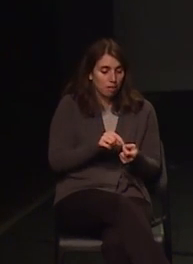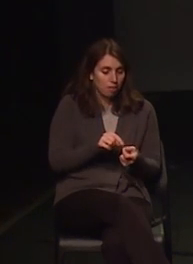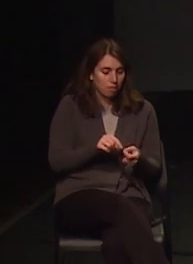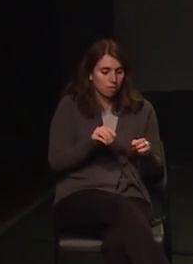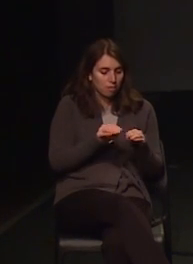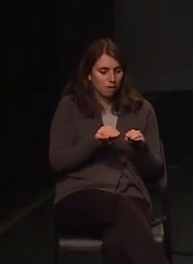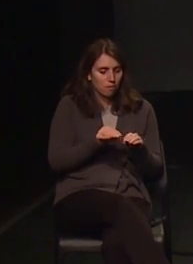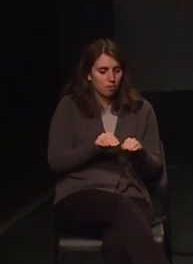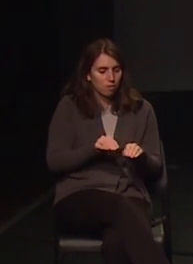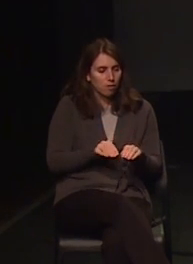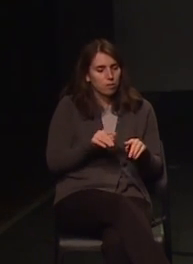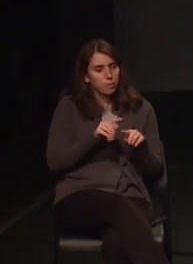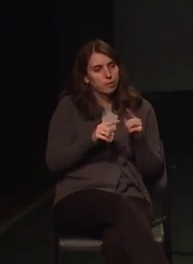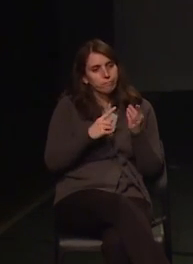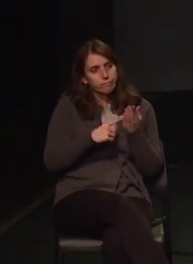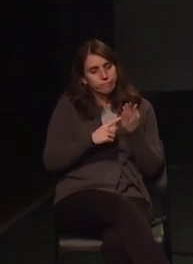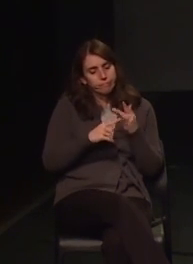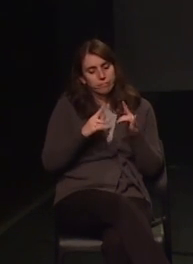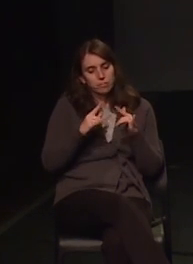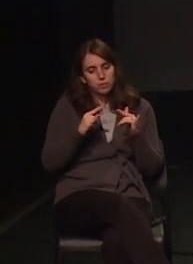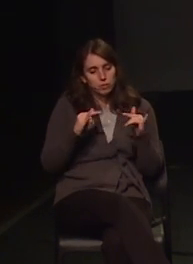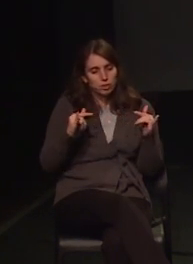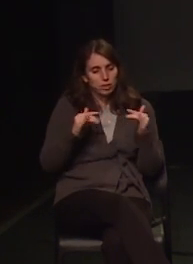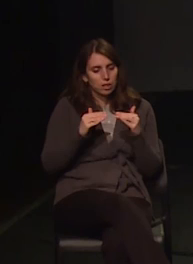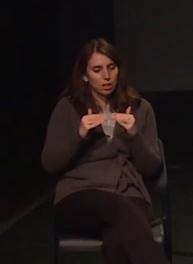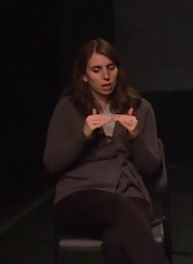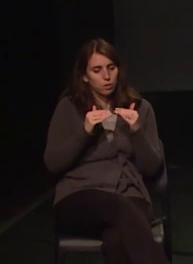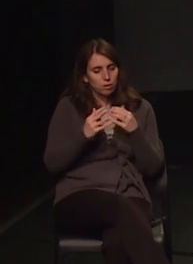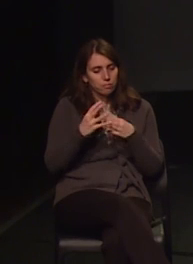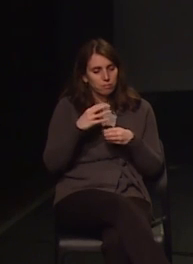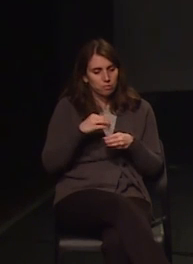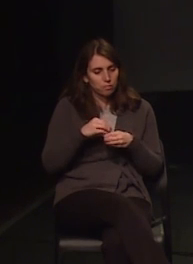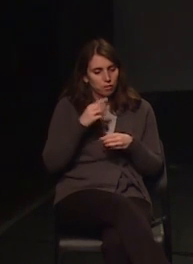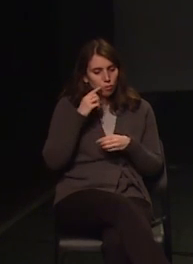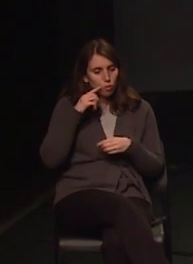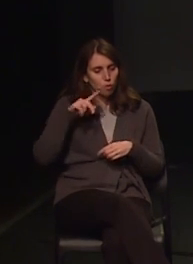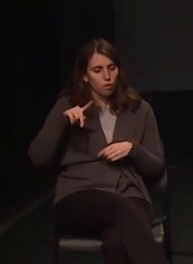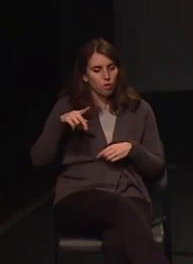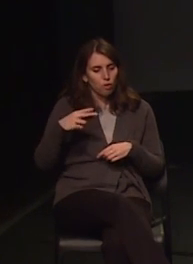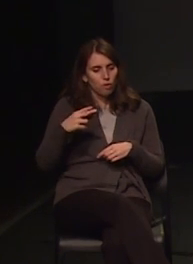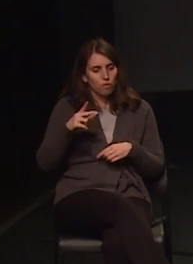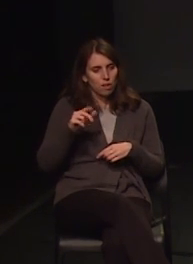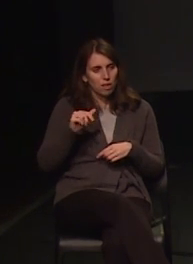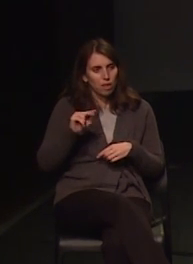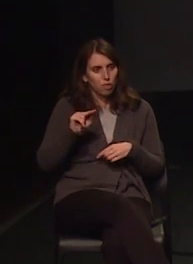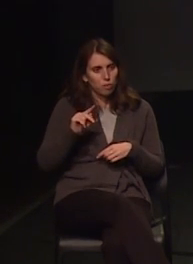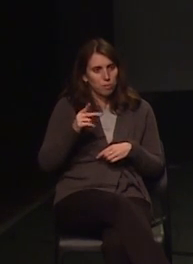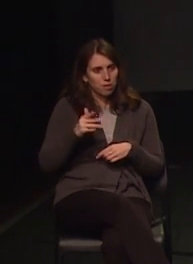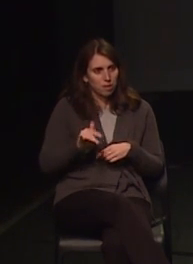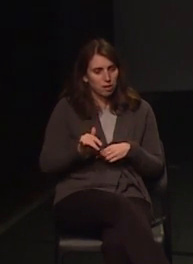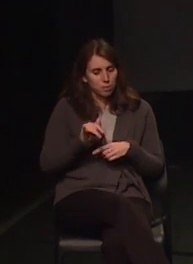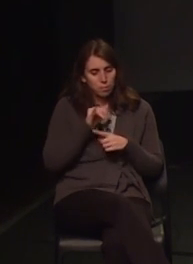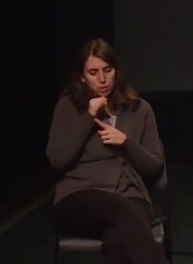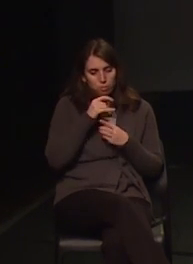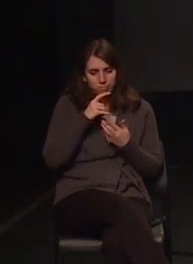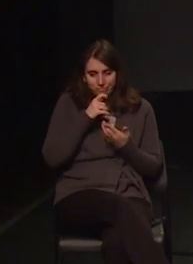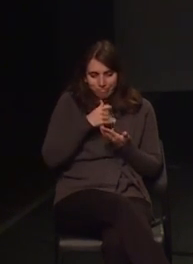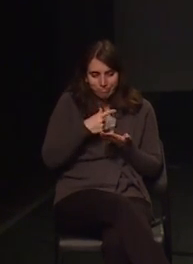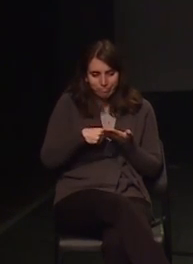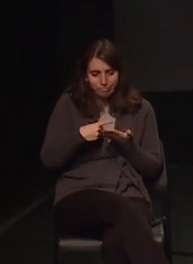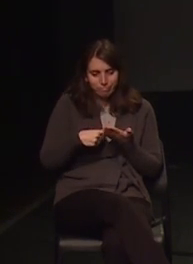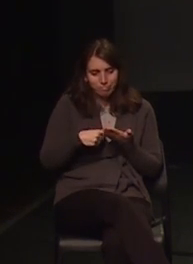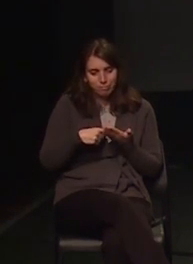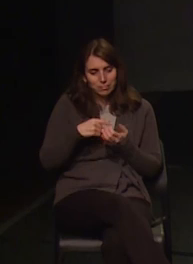about diversity and equity and inclusion in philanthropy, but we've only been talking about institutional philanthropy. 71%